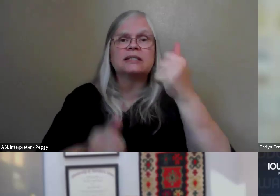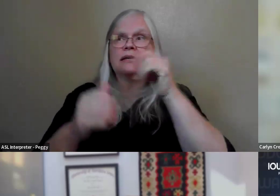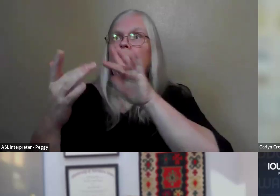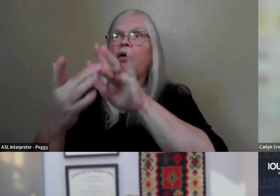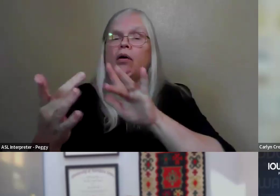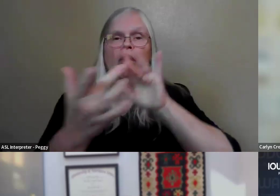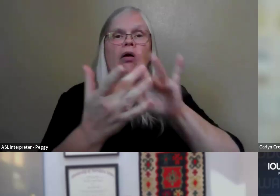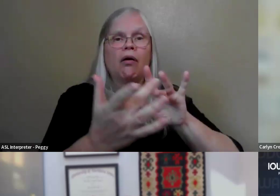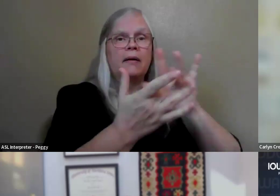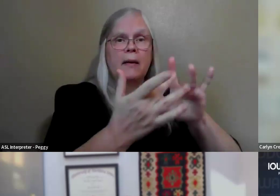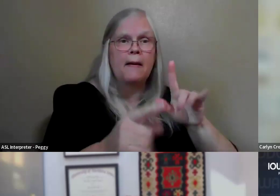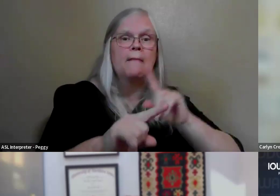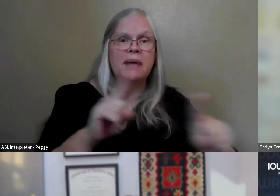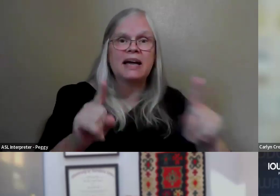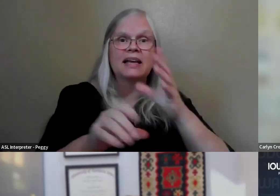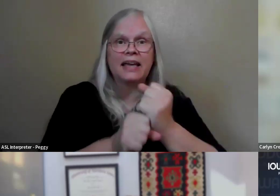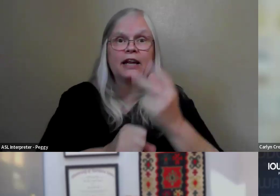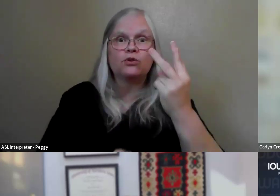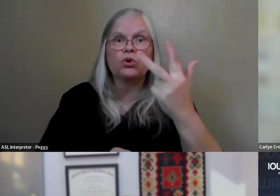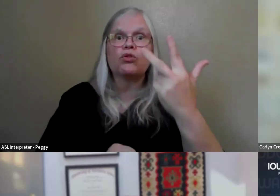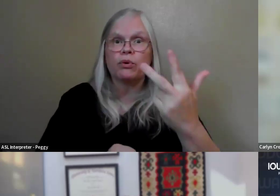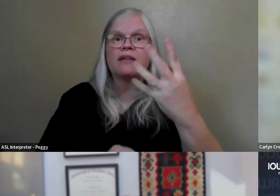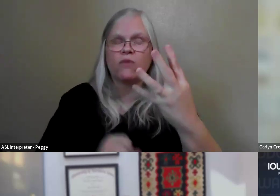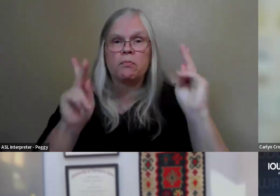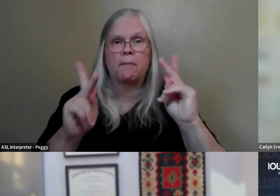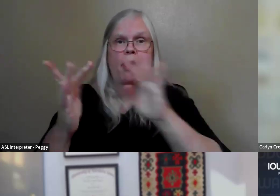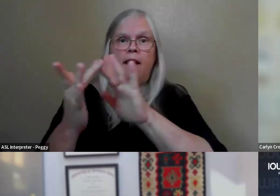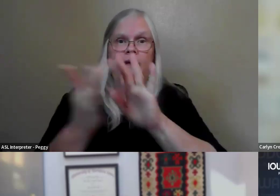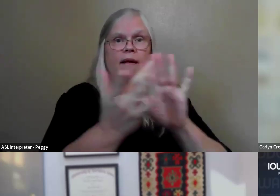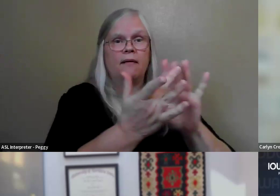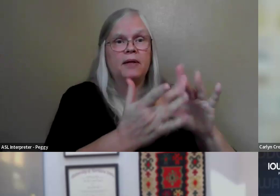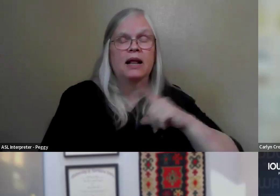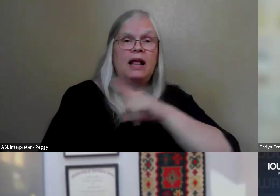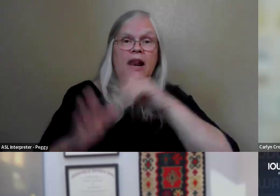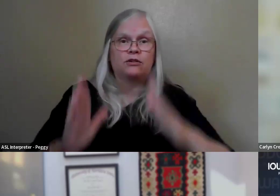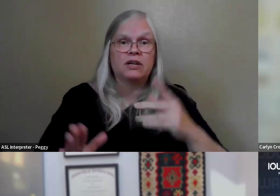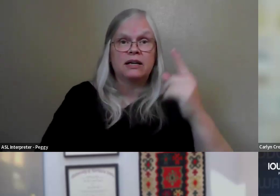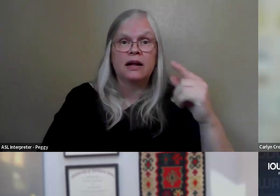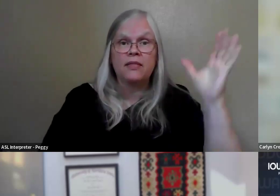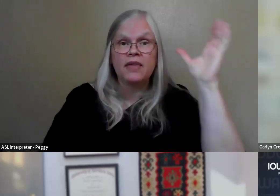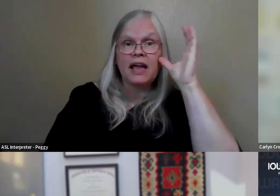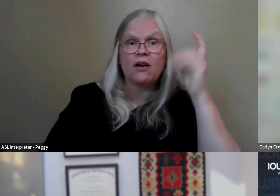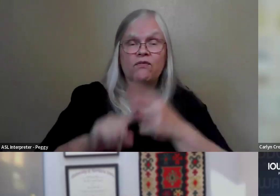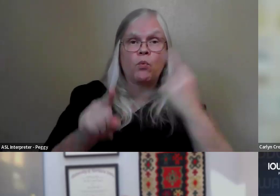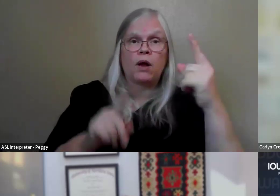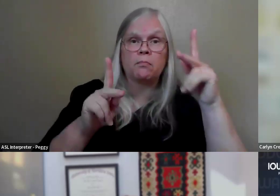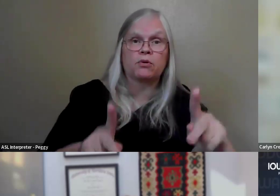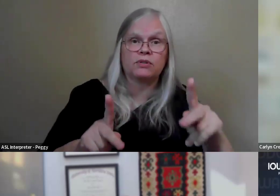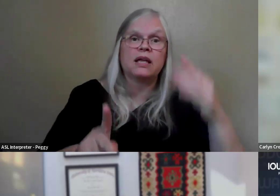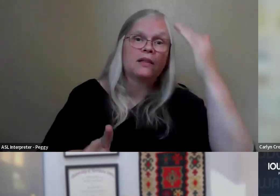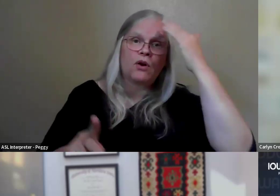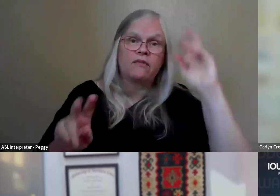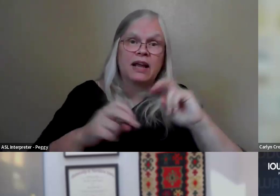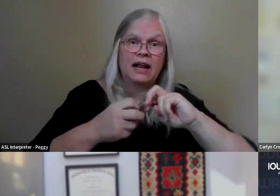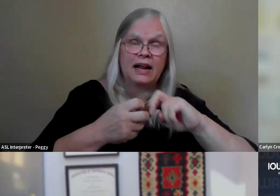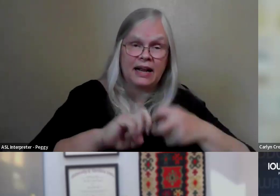actually getting a few. And I can tell you, legislators have told me if they hear from one person, they know they got an issue. If